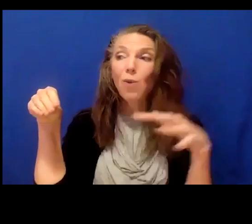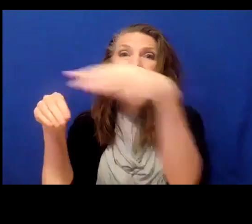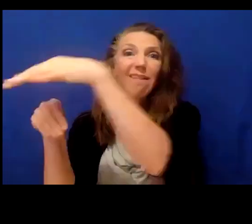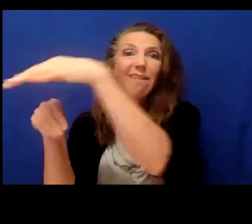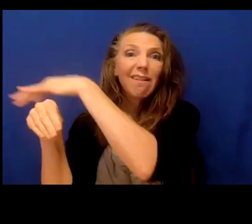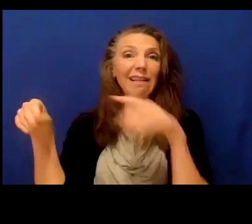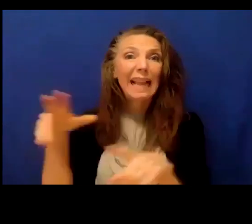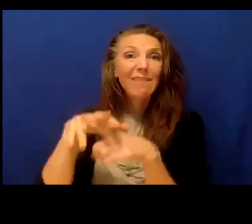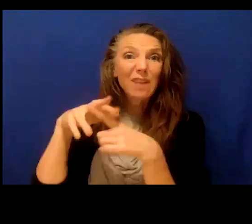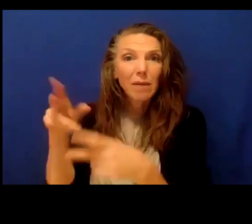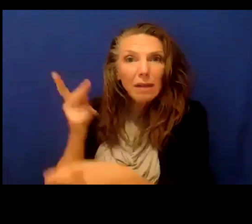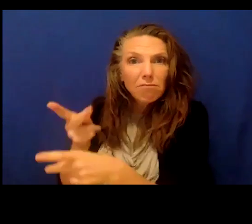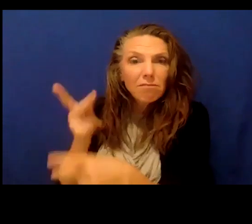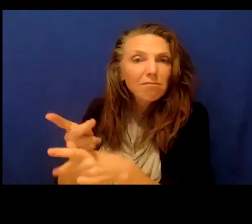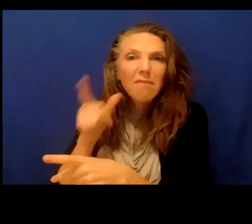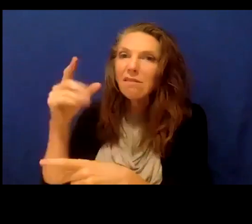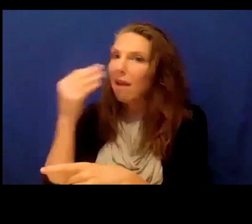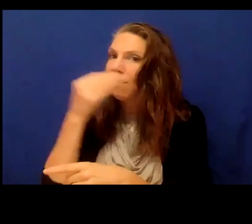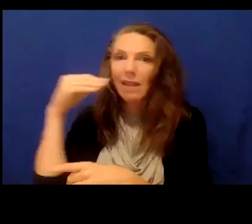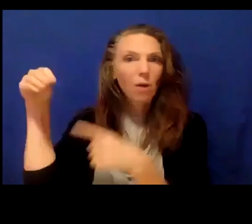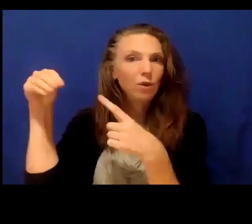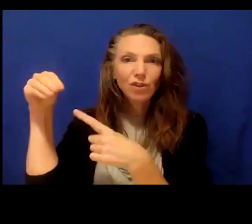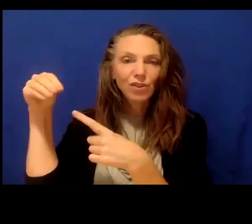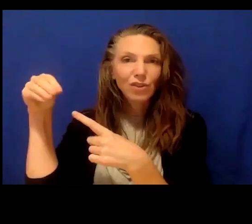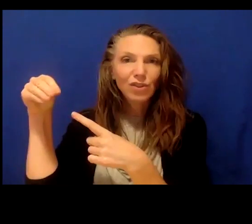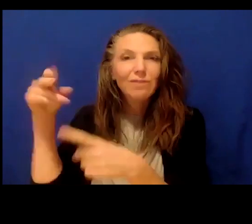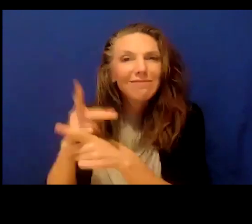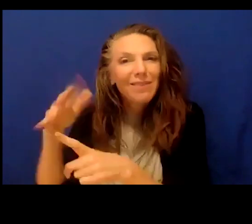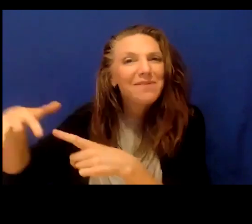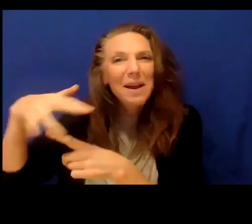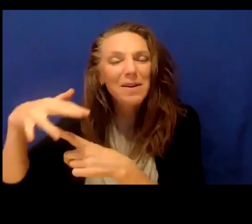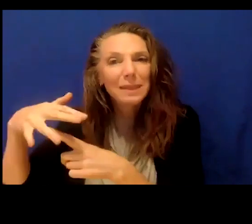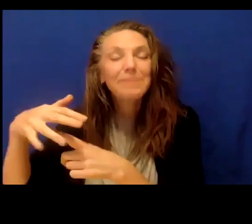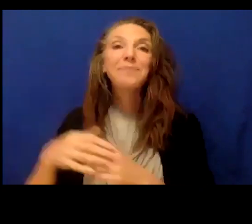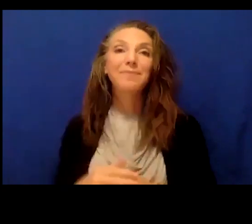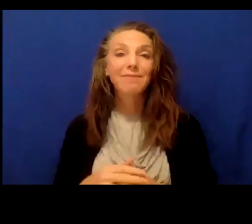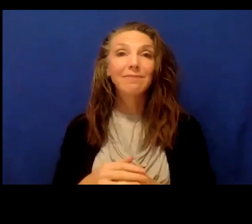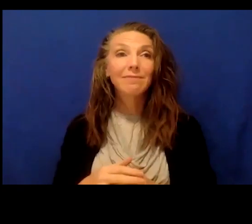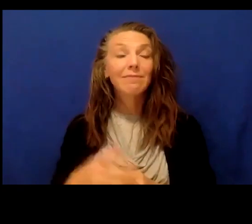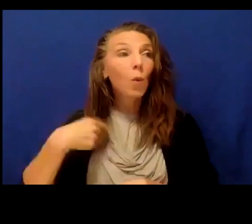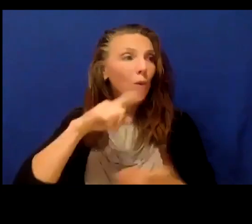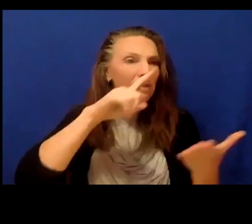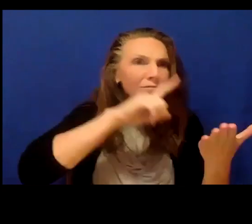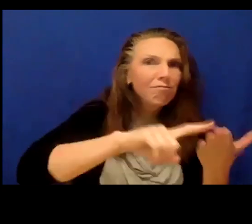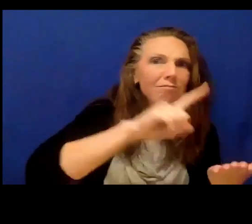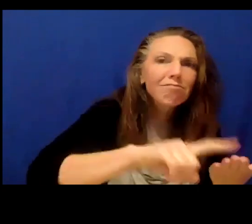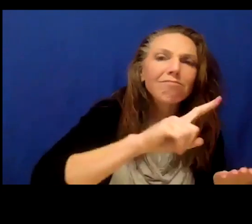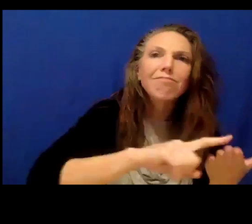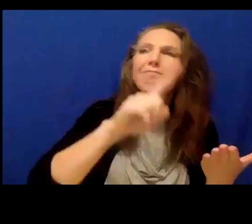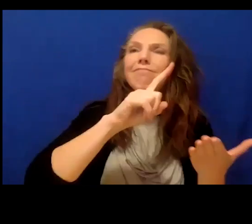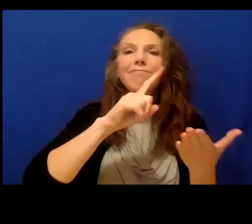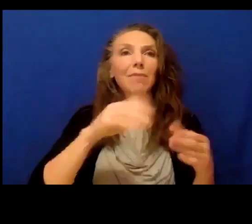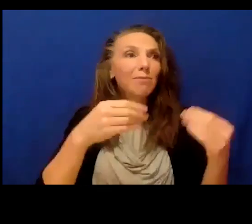in which it grows, not the flower." And what we've learned in our research and in our partnerships with providers and programs,